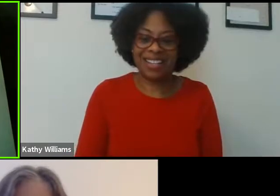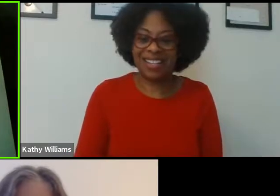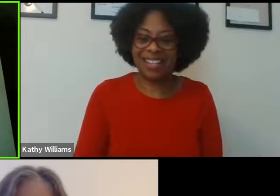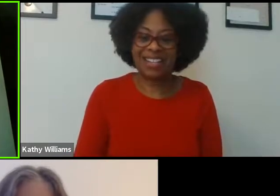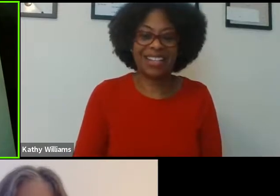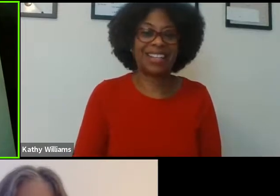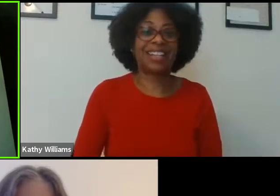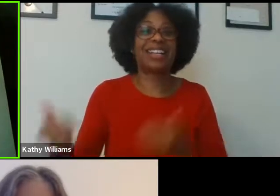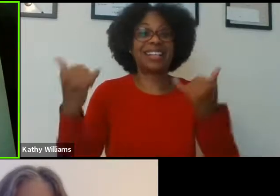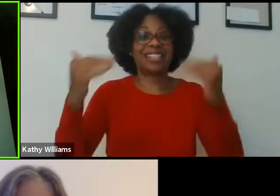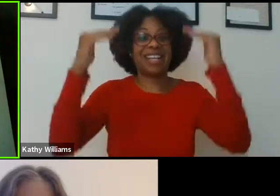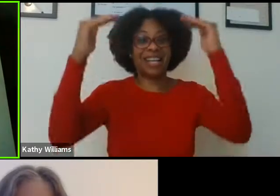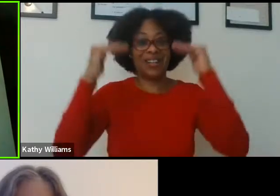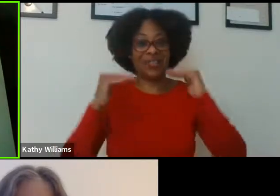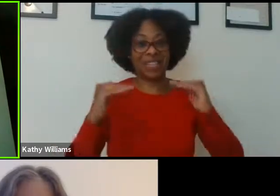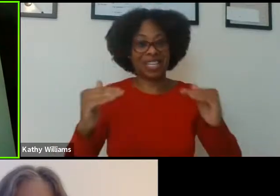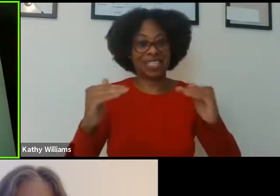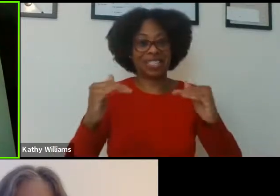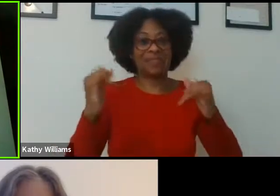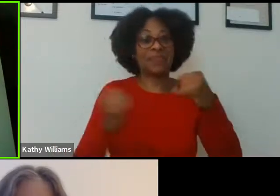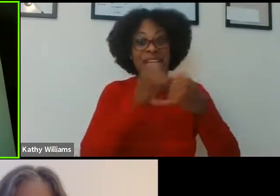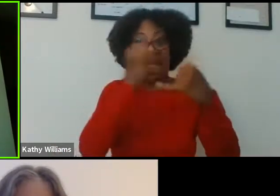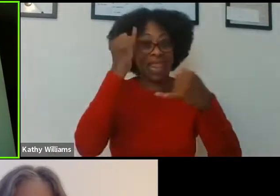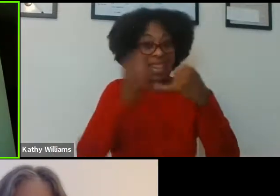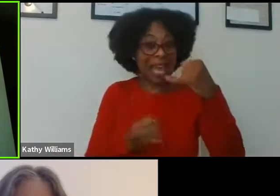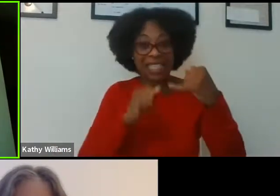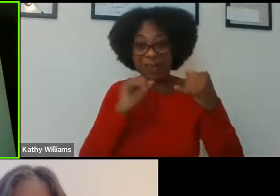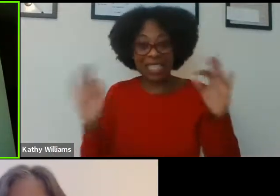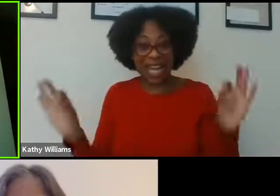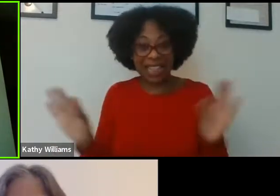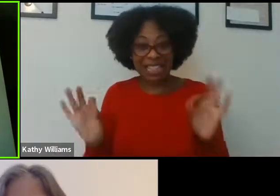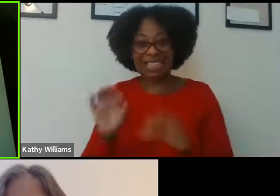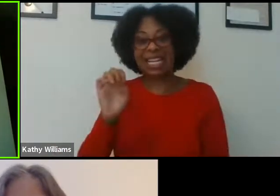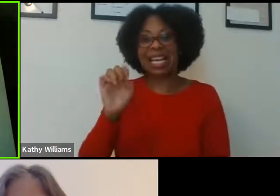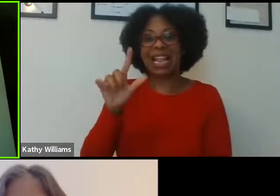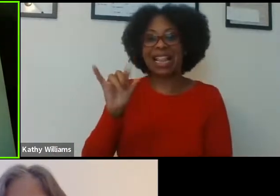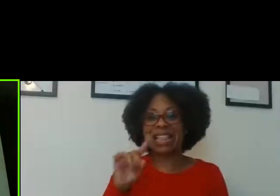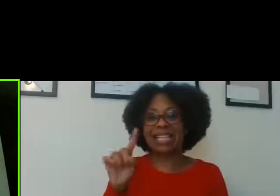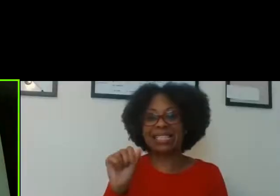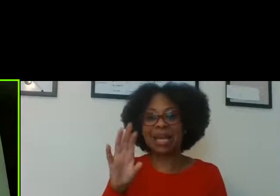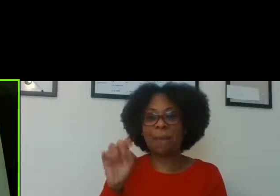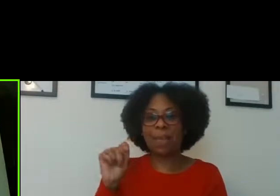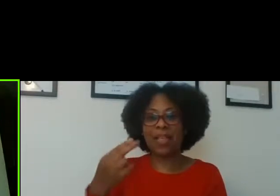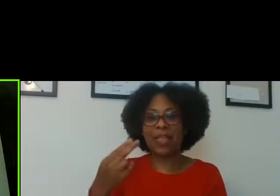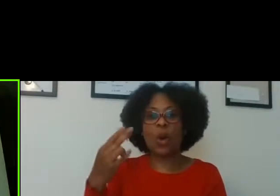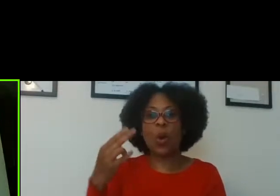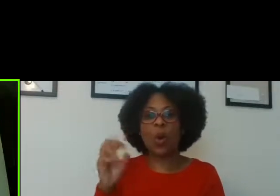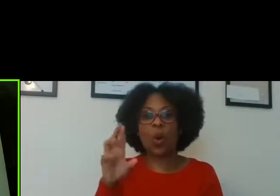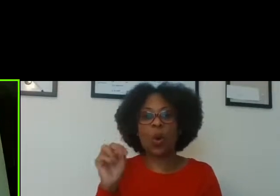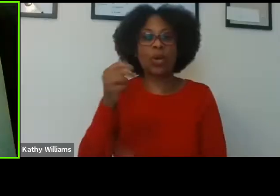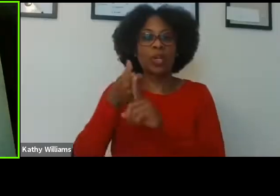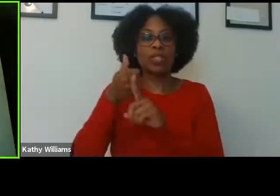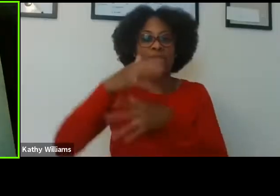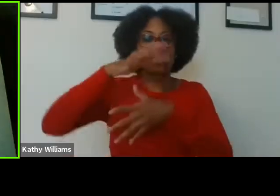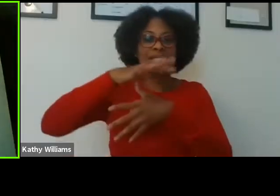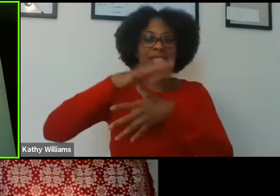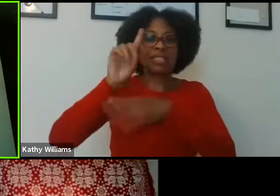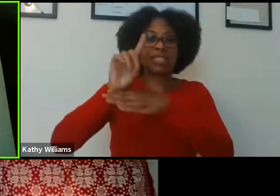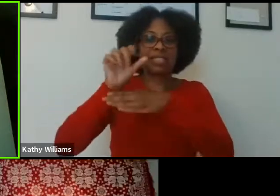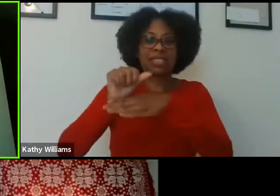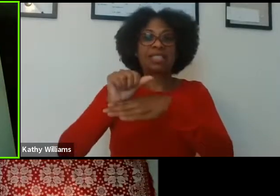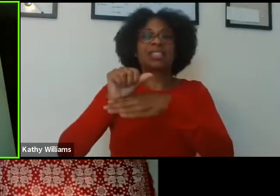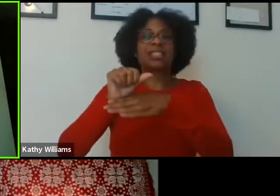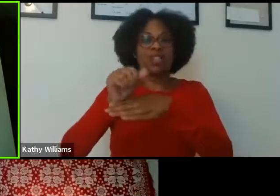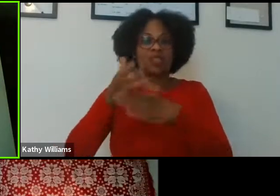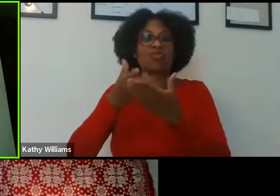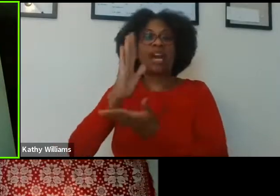So next up, last but not least, we have Elizabeth Horn. Elizabeth is a senior disability rights advocate,